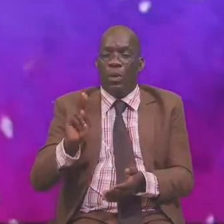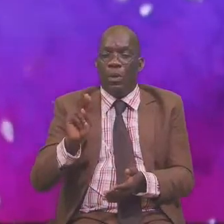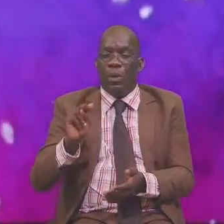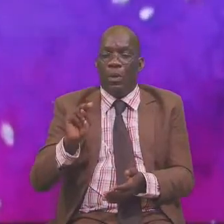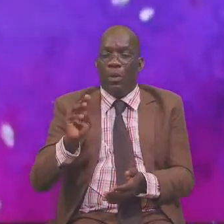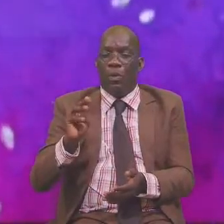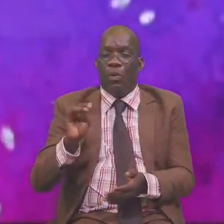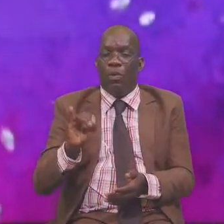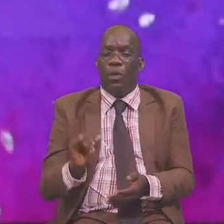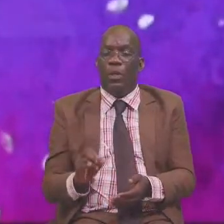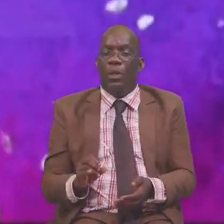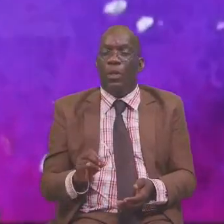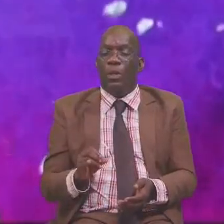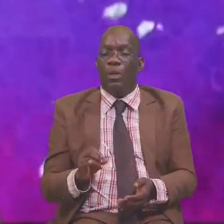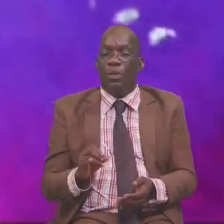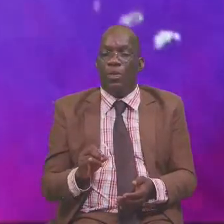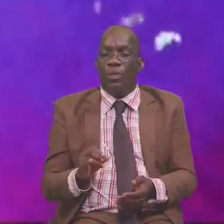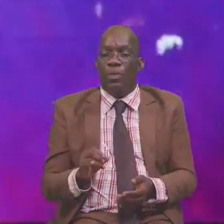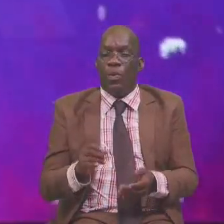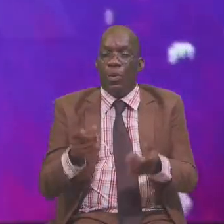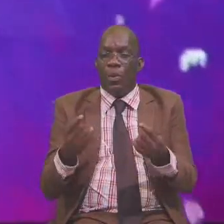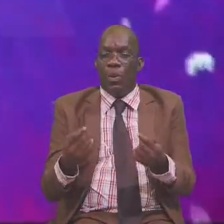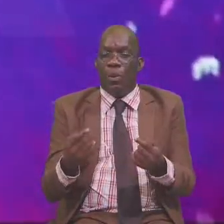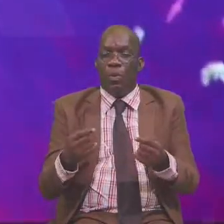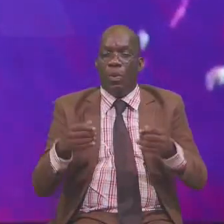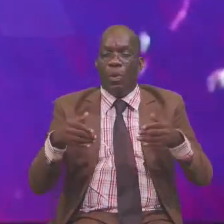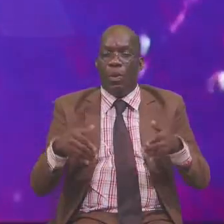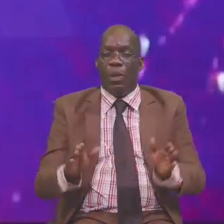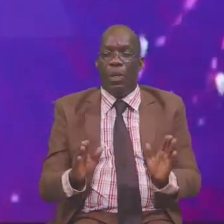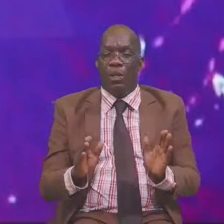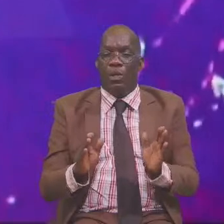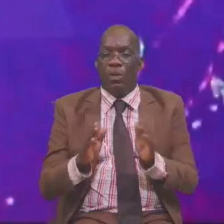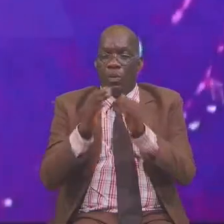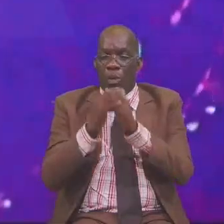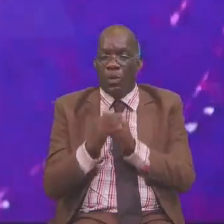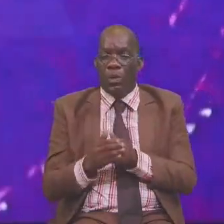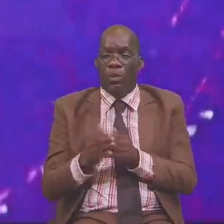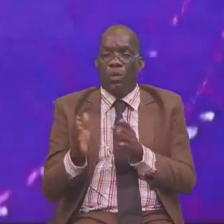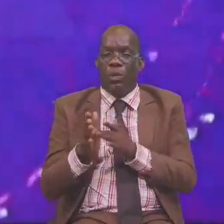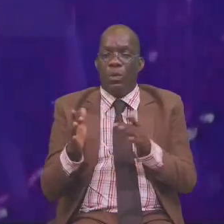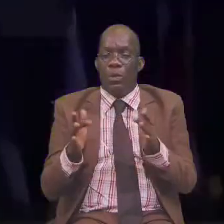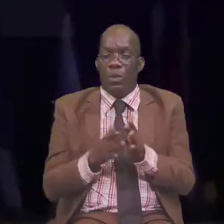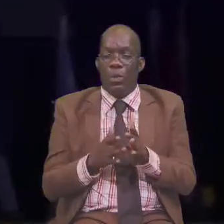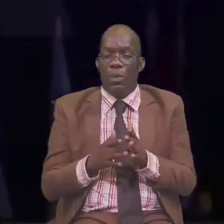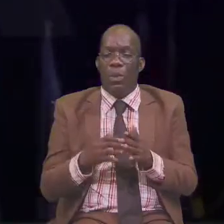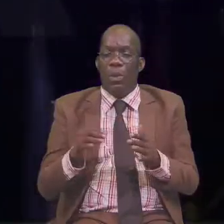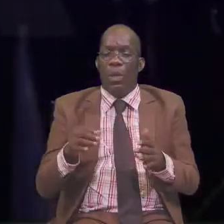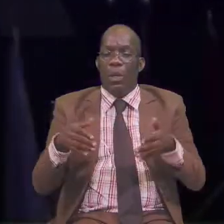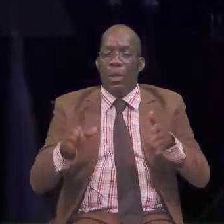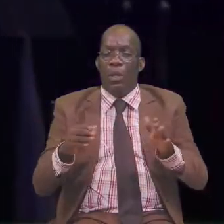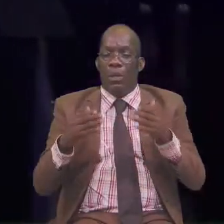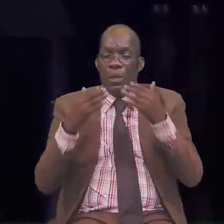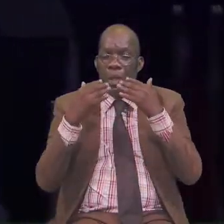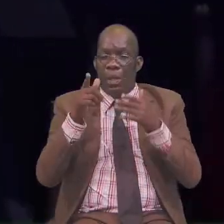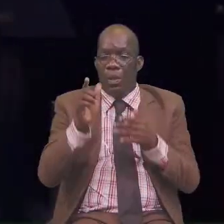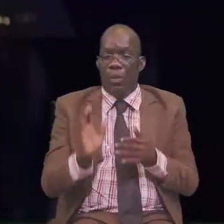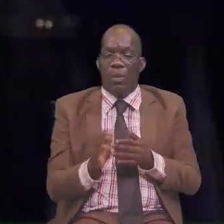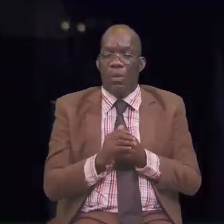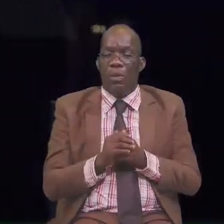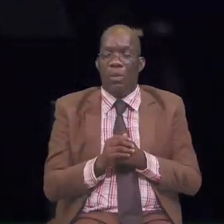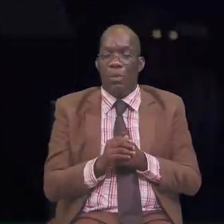with the God of miracles. Come on, let's thank Jesus for everything that he is. Come on, let's thank God and give him praise.